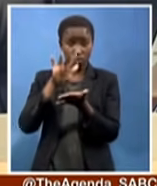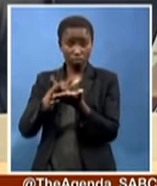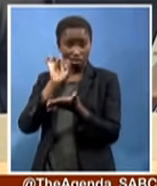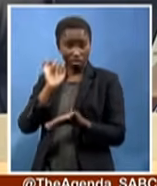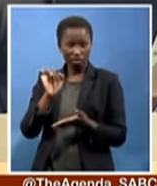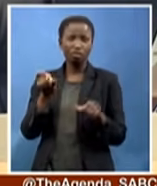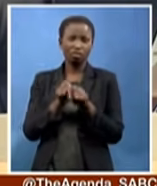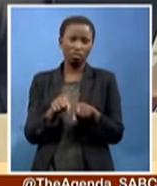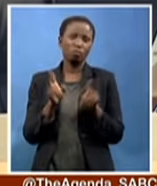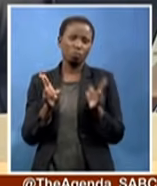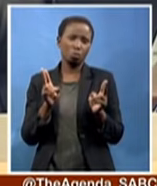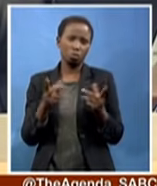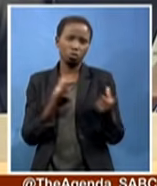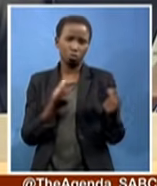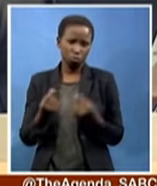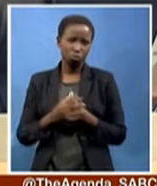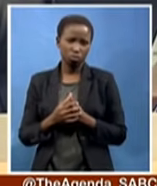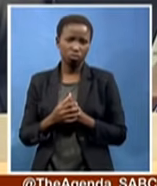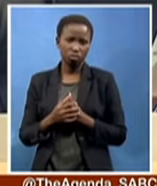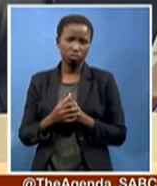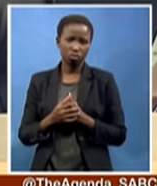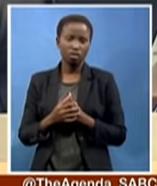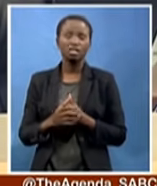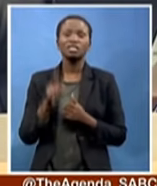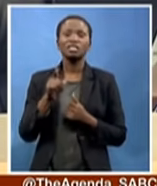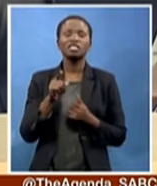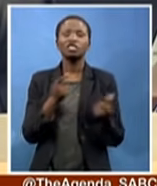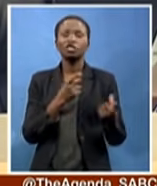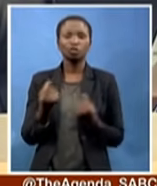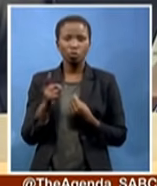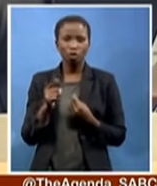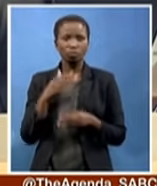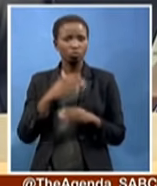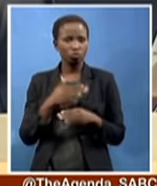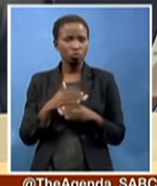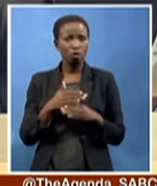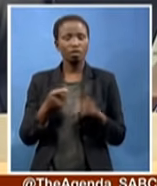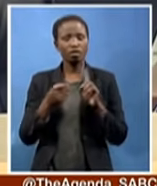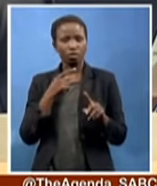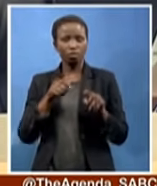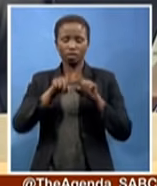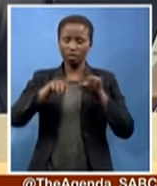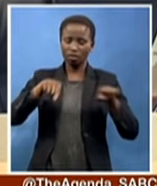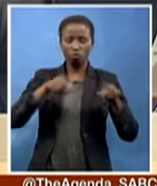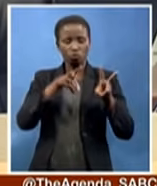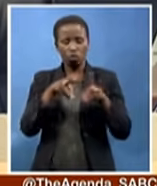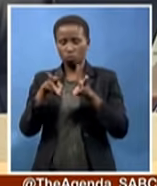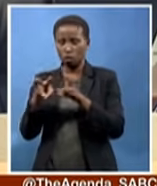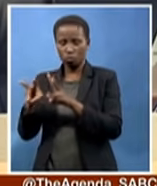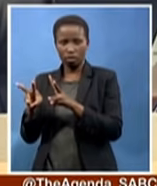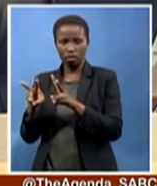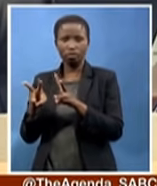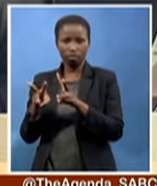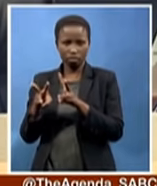It is practiced in various forms and through various mechanisms, even if not always acknowledged as